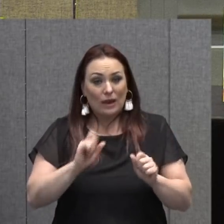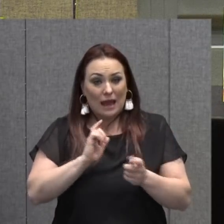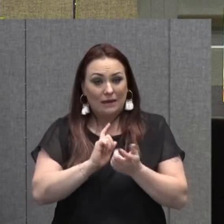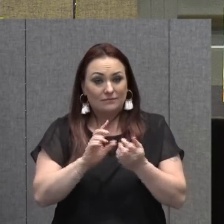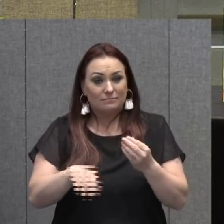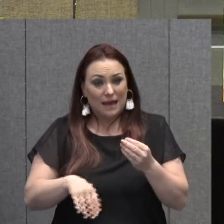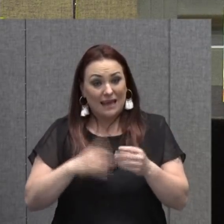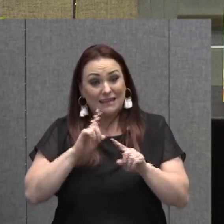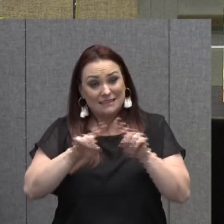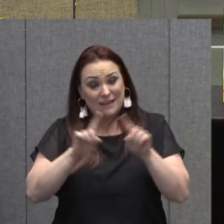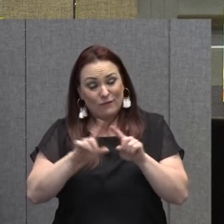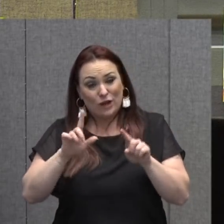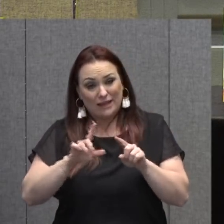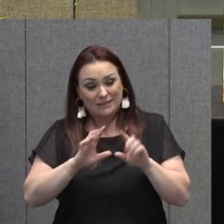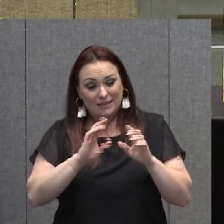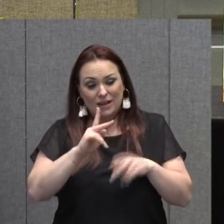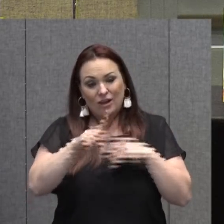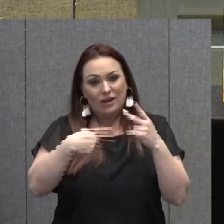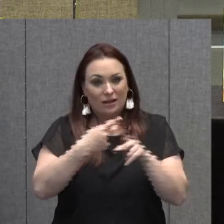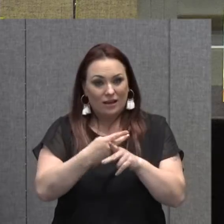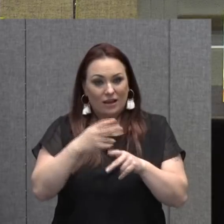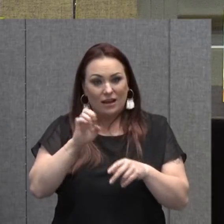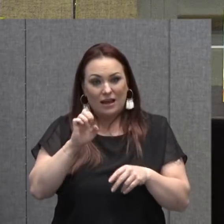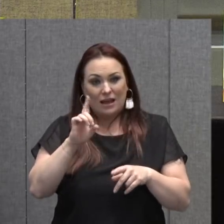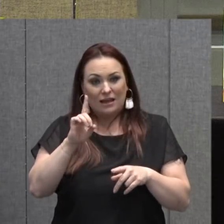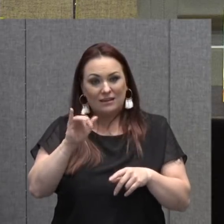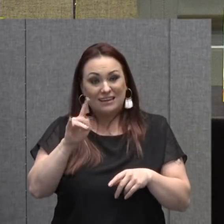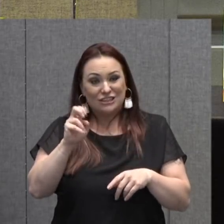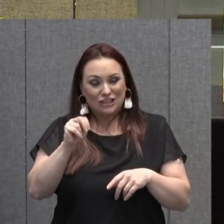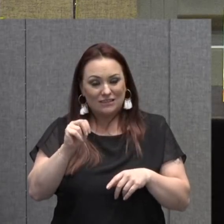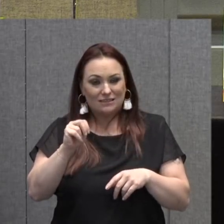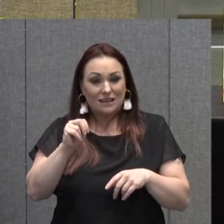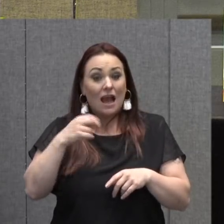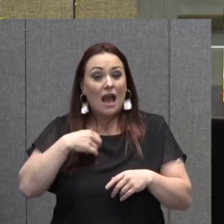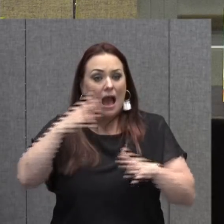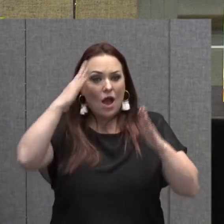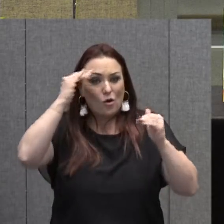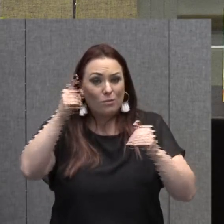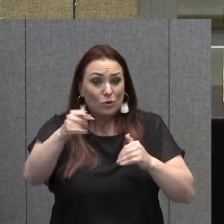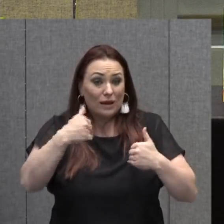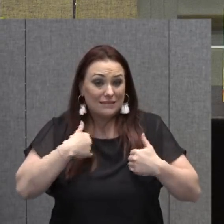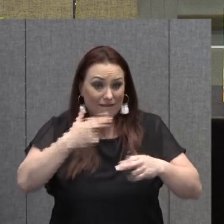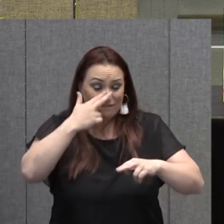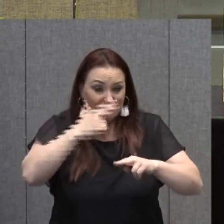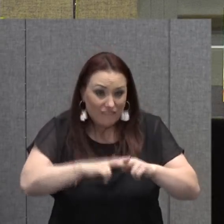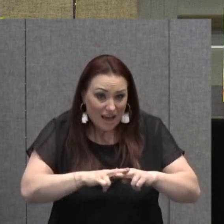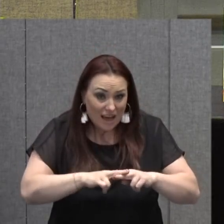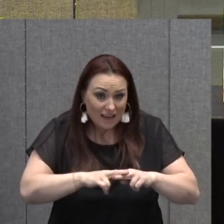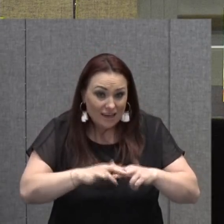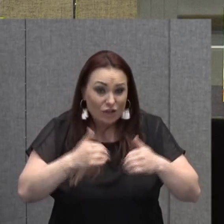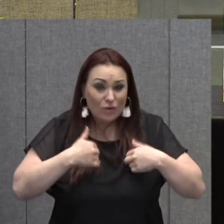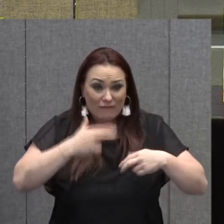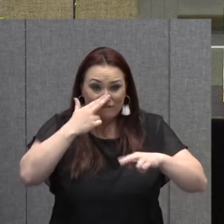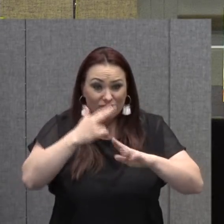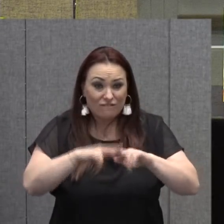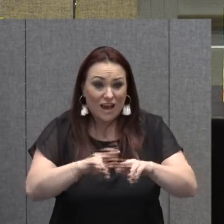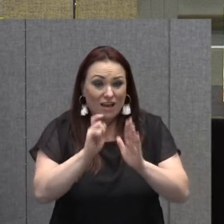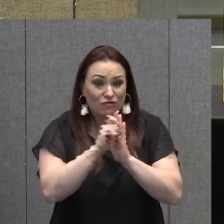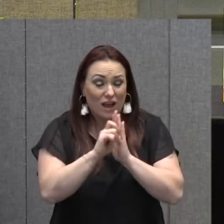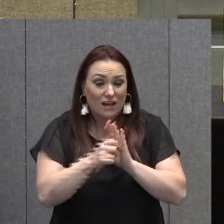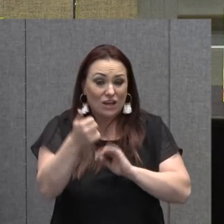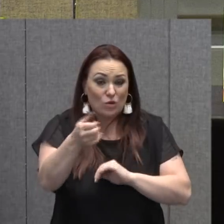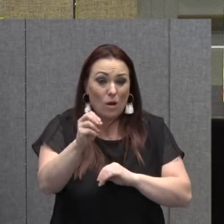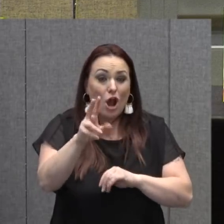okay? Well, boys and girls, I hope you guys had fun. I hope that you have fun writing your own fractured fairy tales at